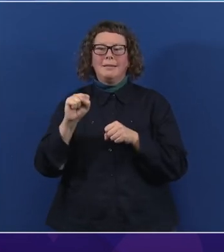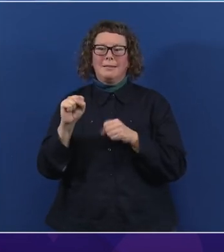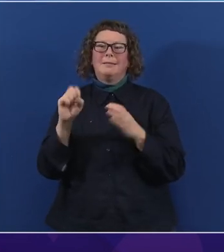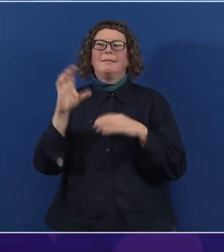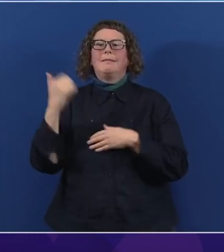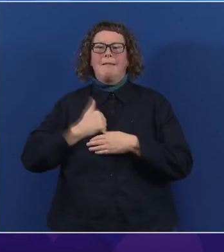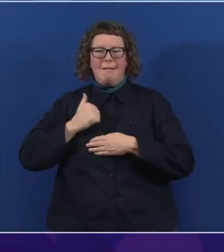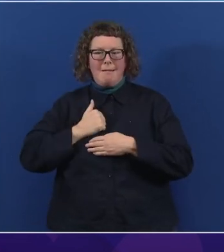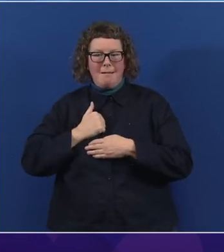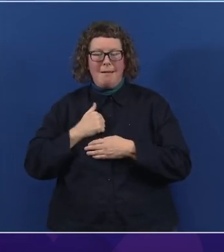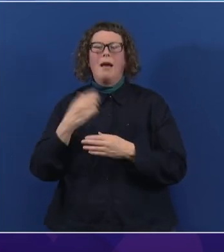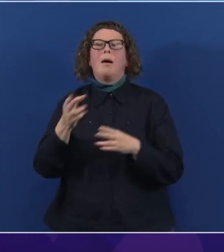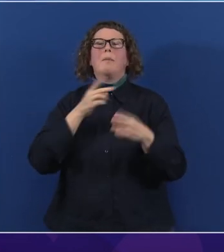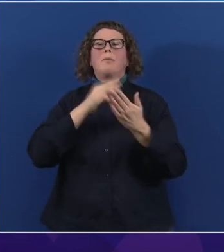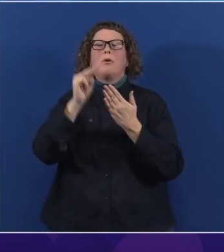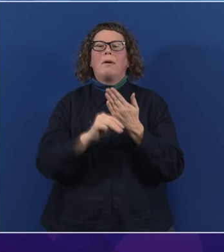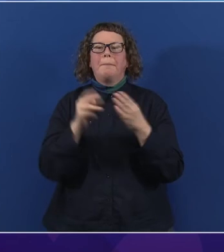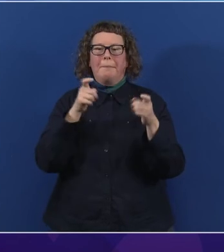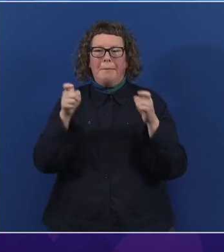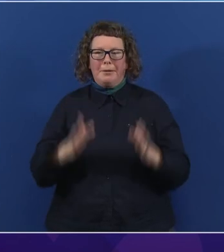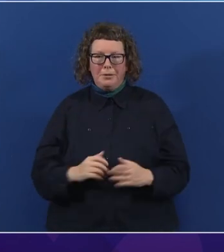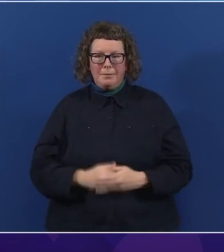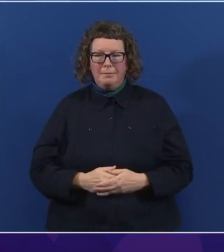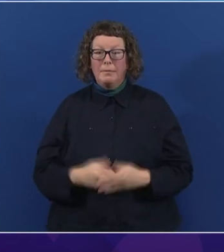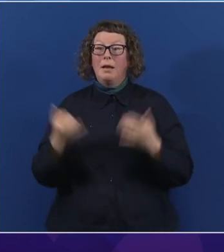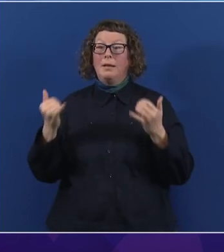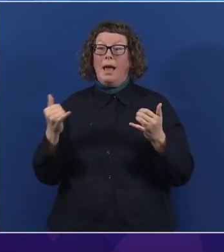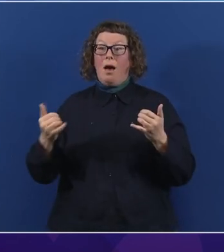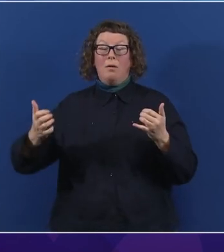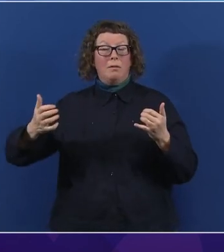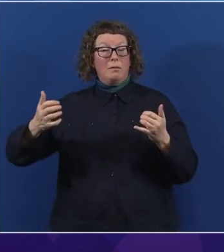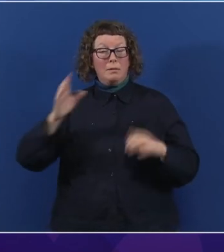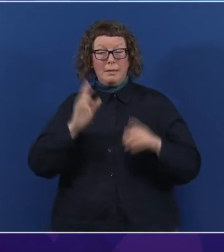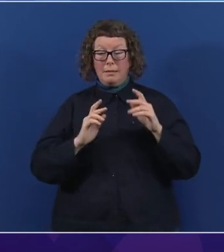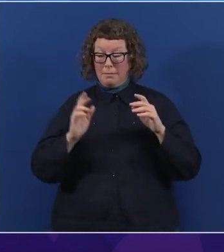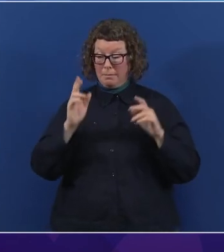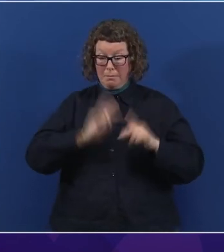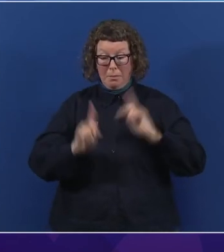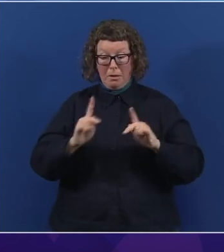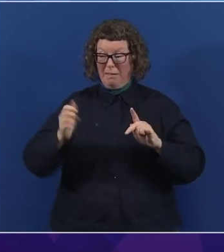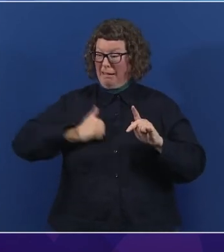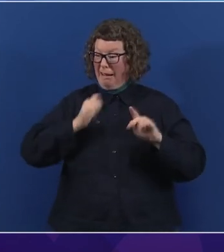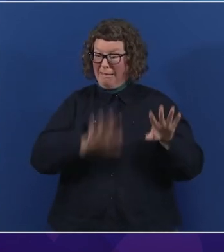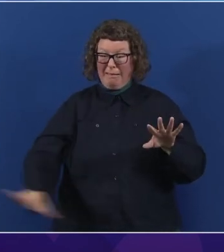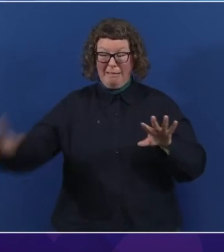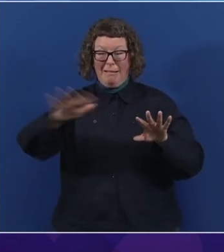manager. Now, I'm leading, inspiring, and motivating people across Canada.